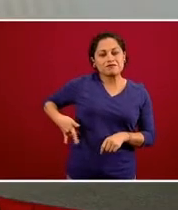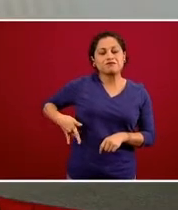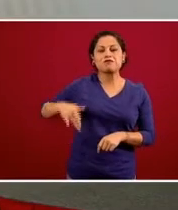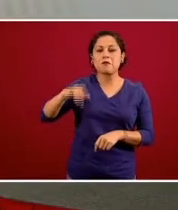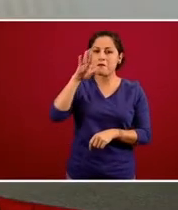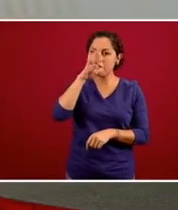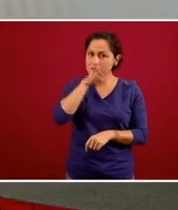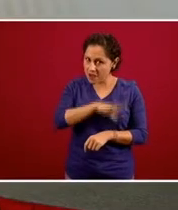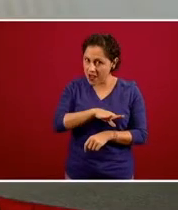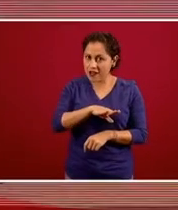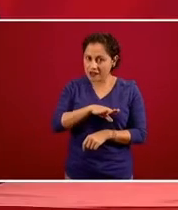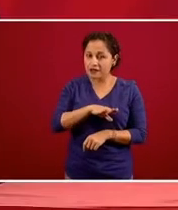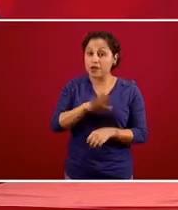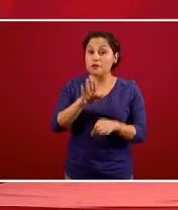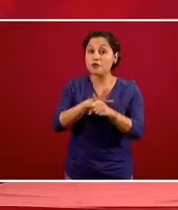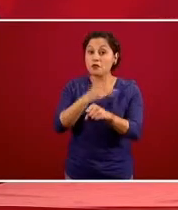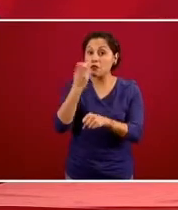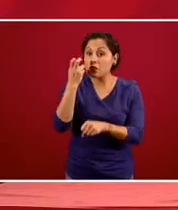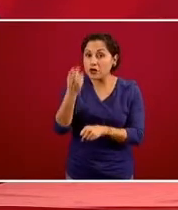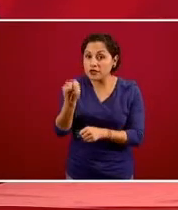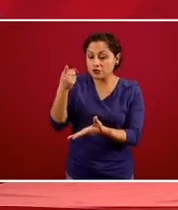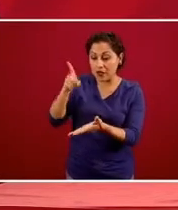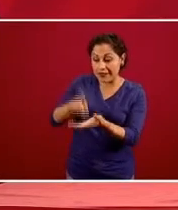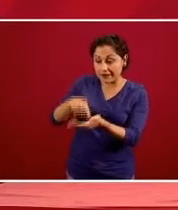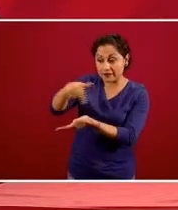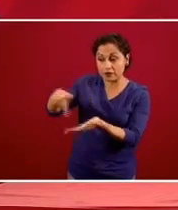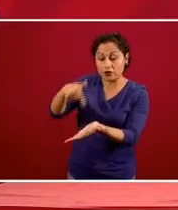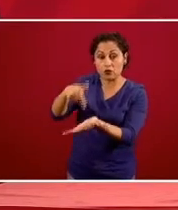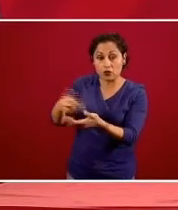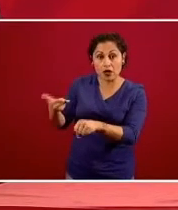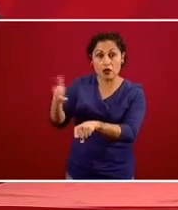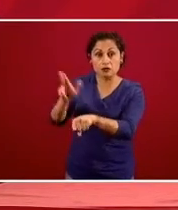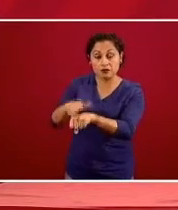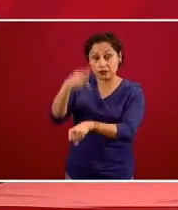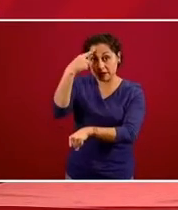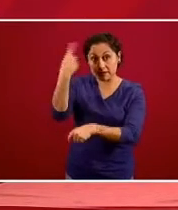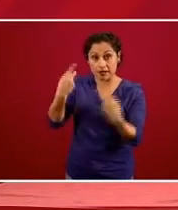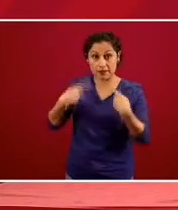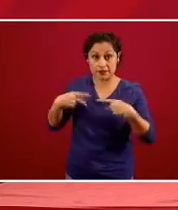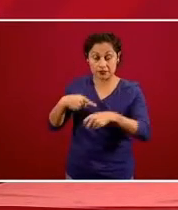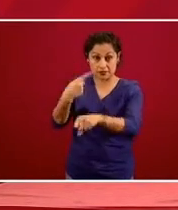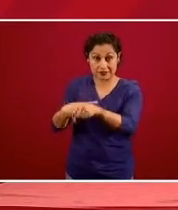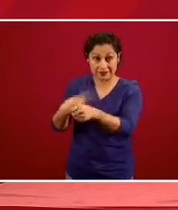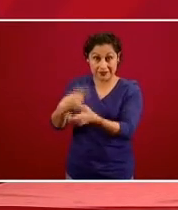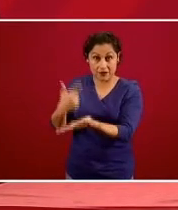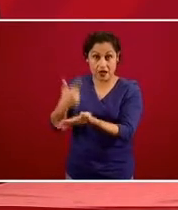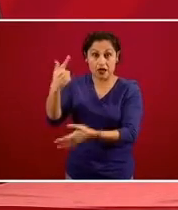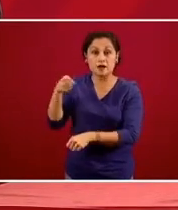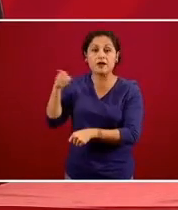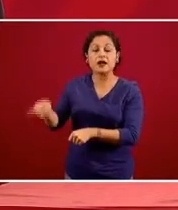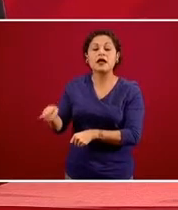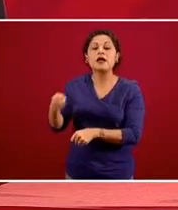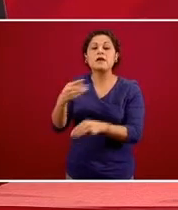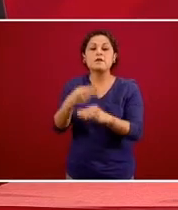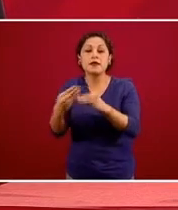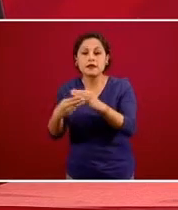So it is important that any intensive care unit has the proper equipment for